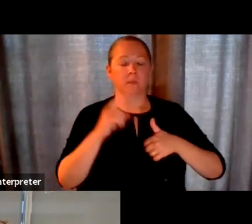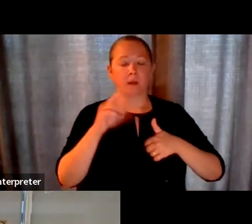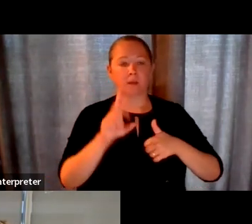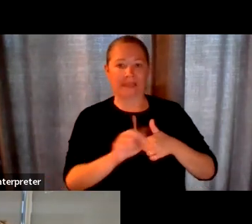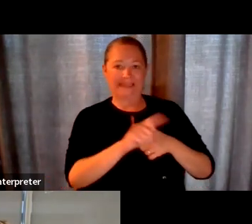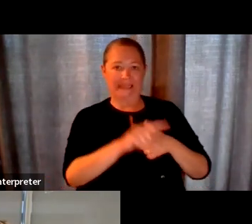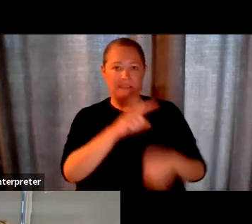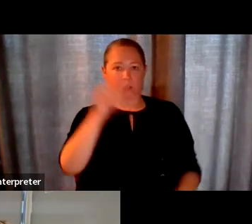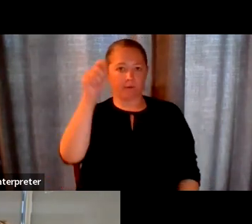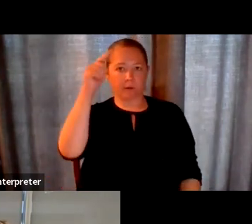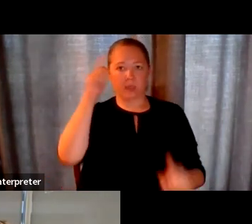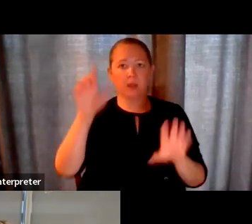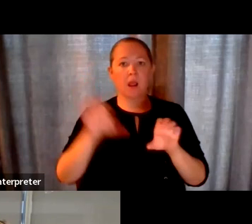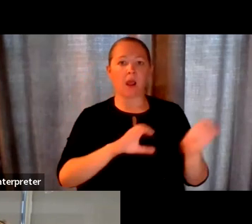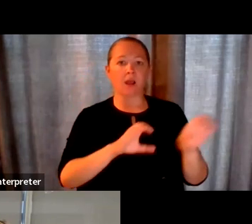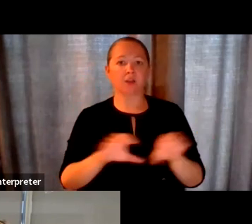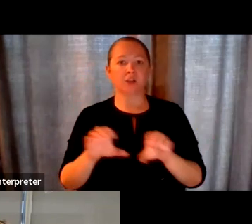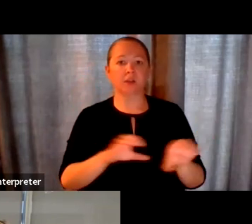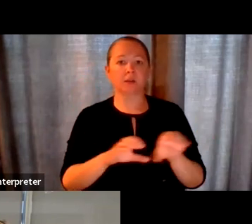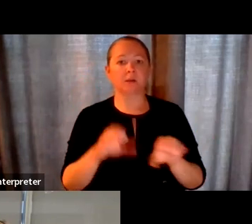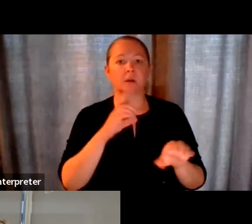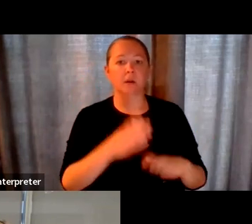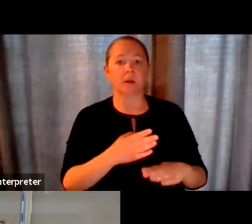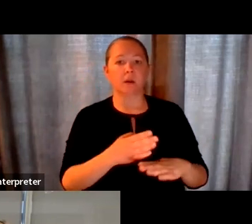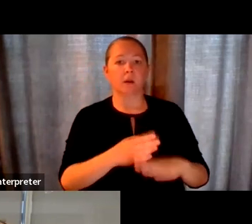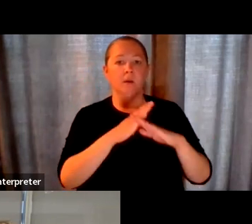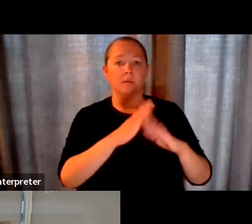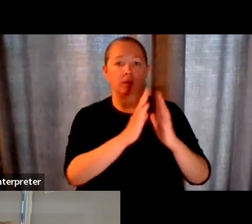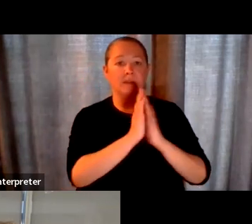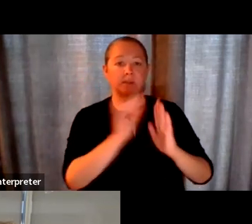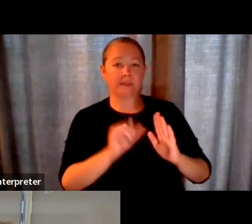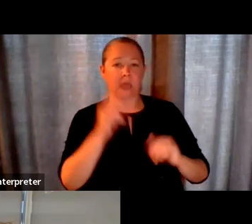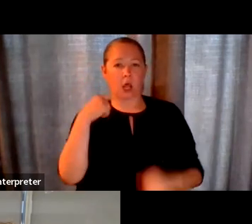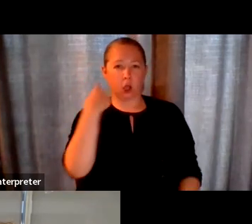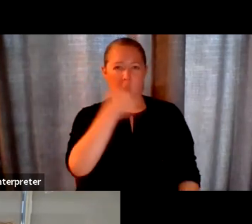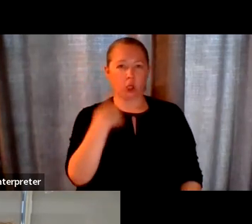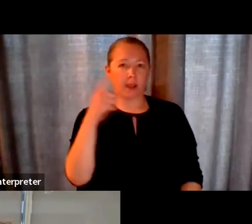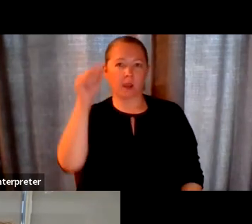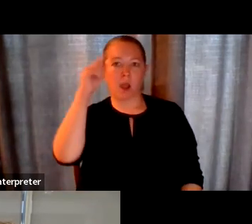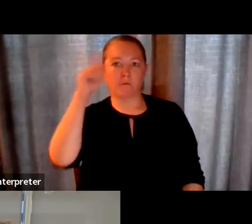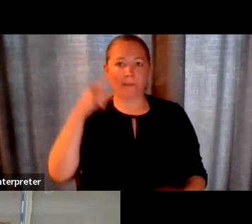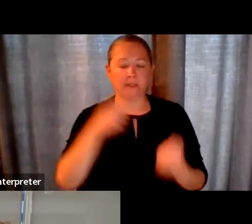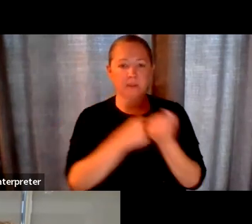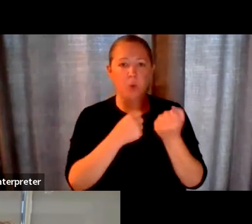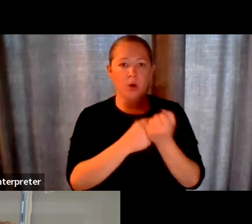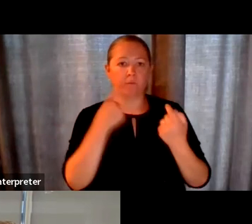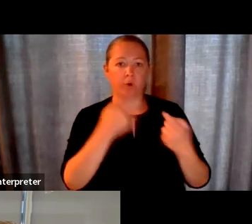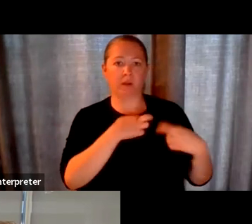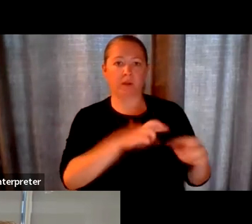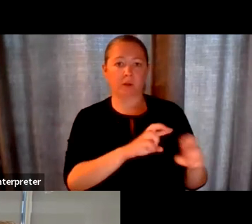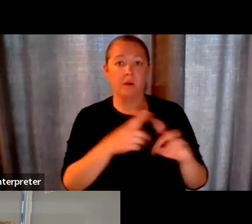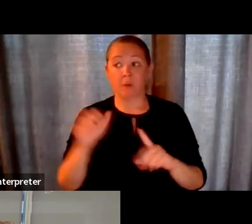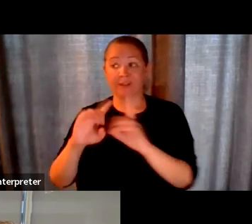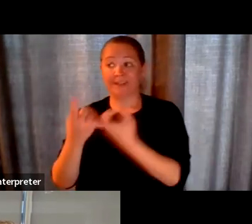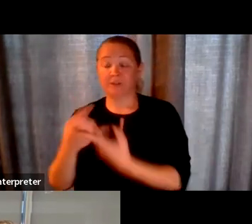government action, so here, Kennedy's prayer, does that look like a government endorsement of religion? The district argued, yes, it's a